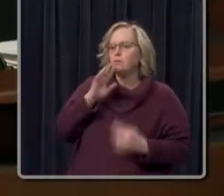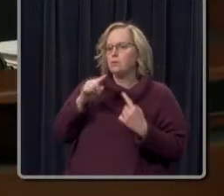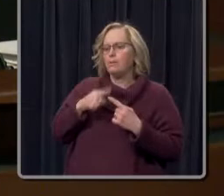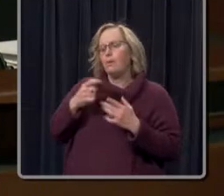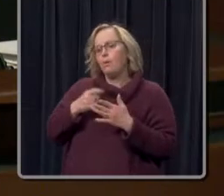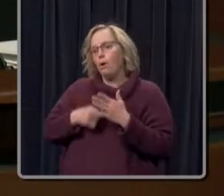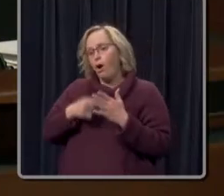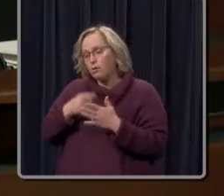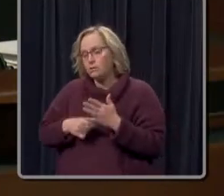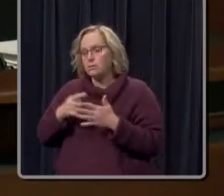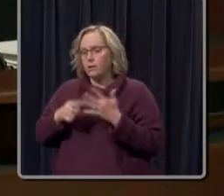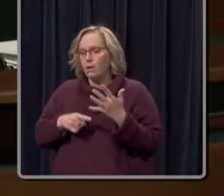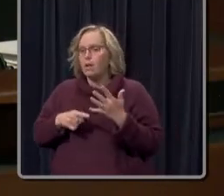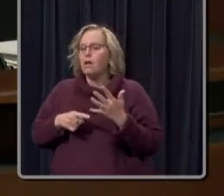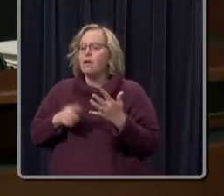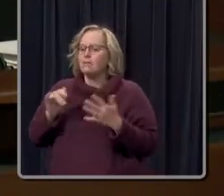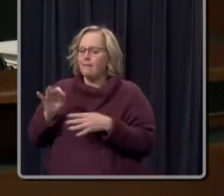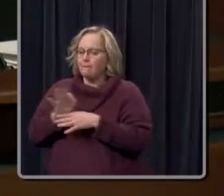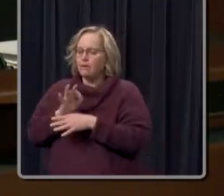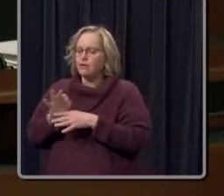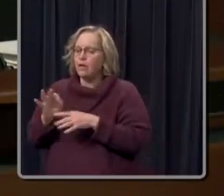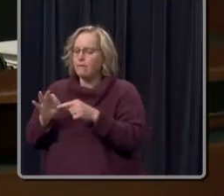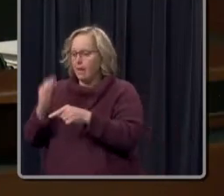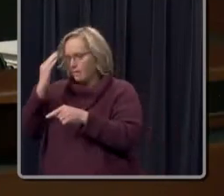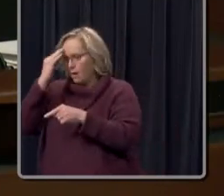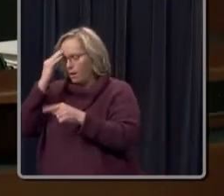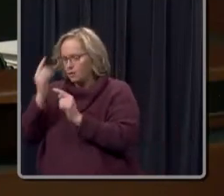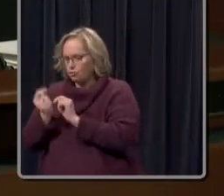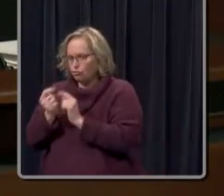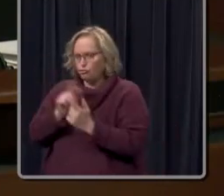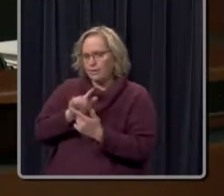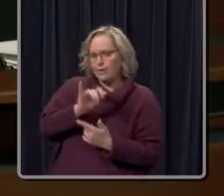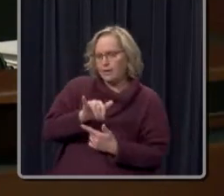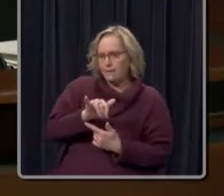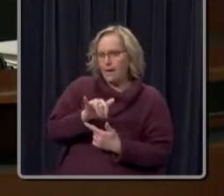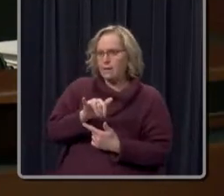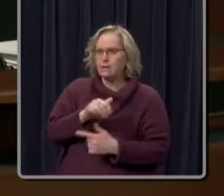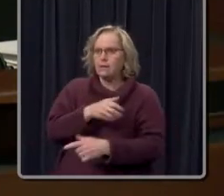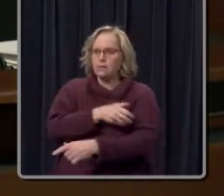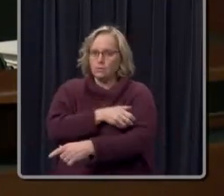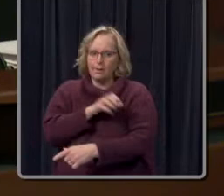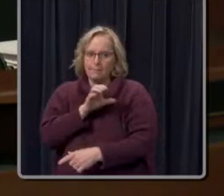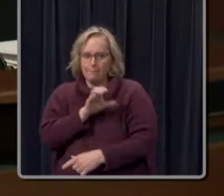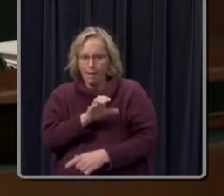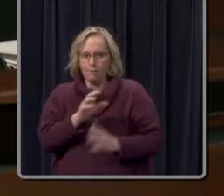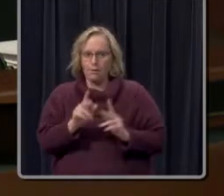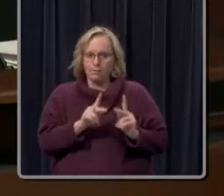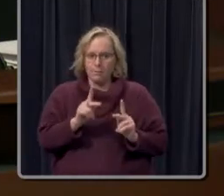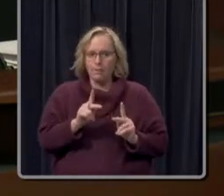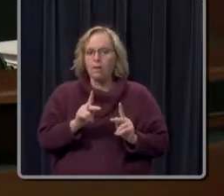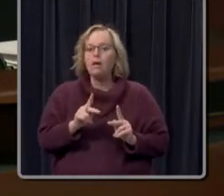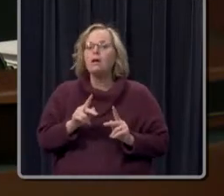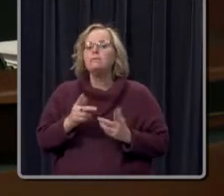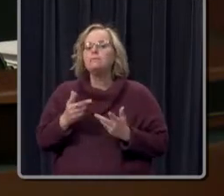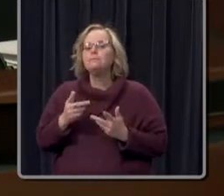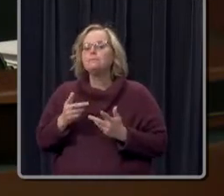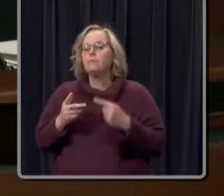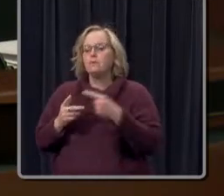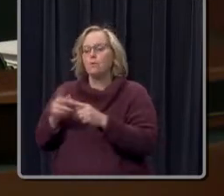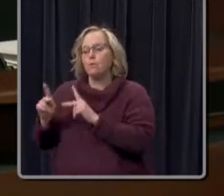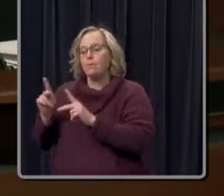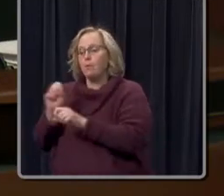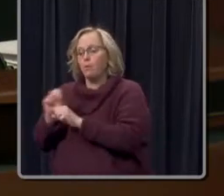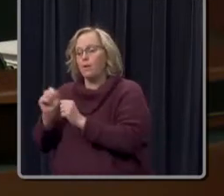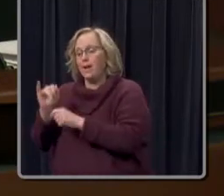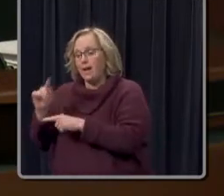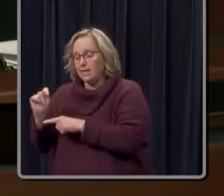there's that function of translating that knowledge transfer to our team, that work in IT, and then to you all, and